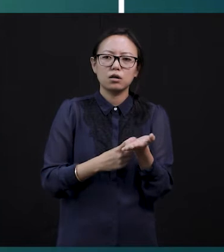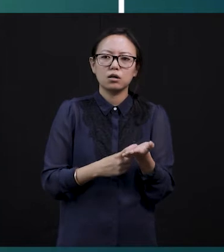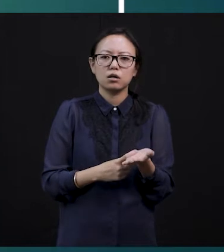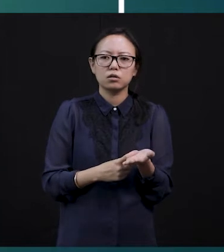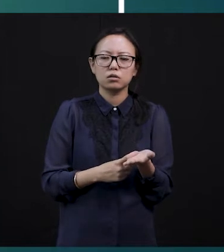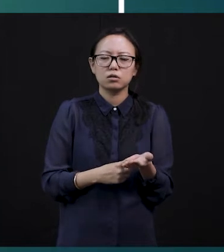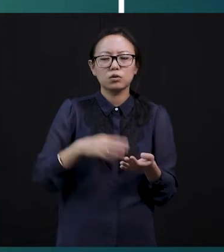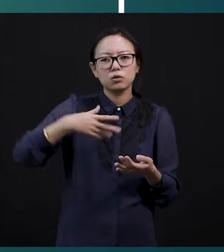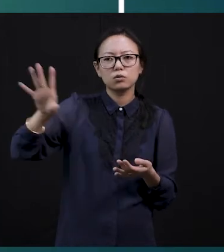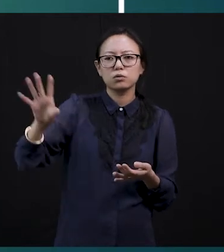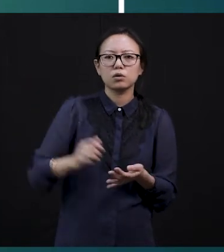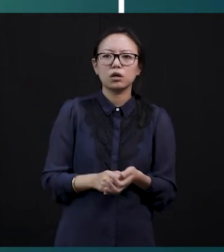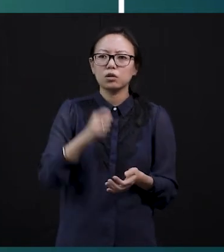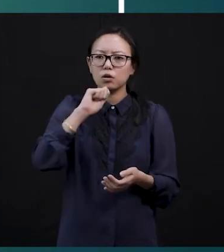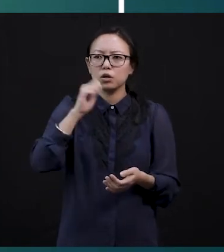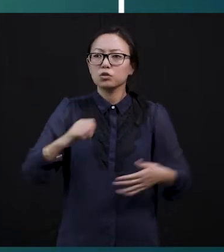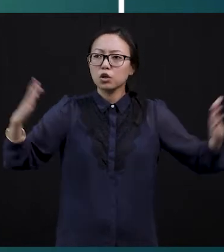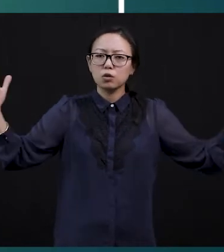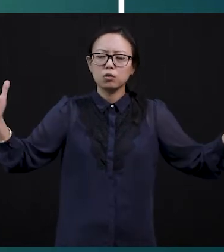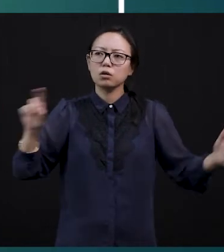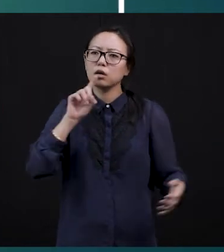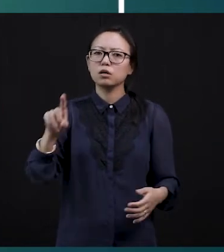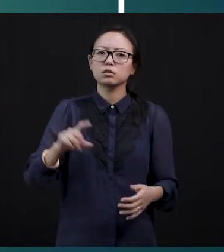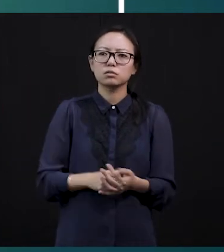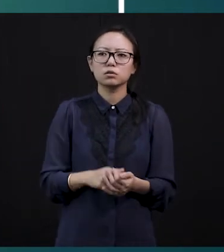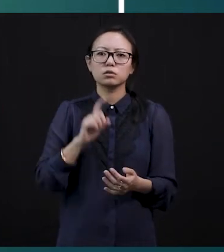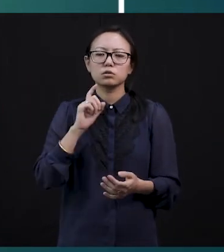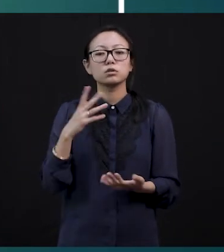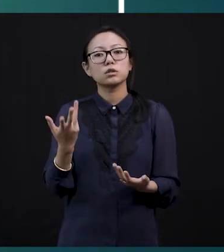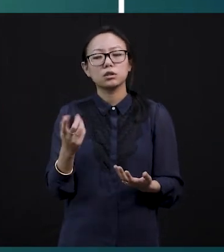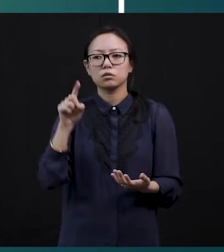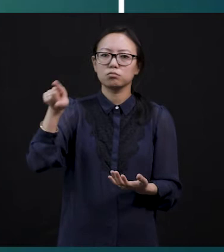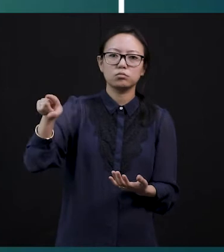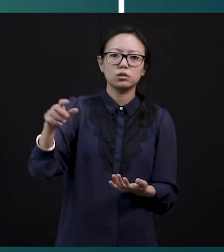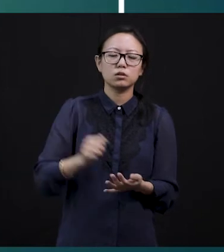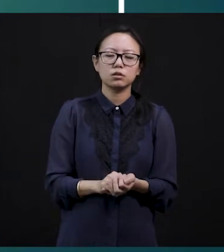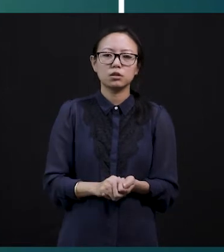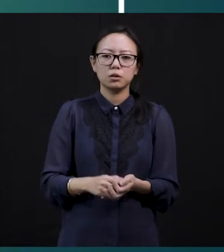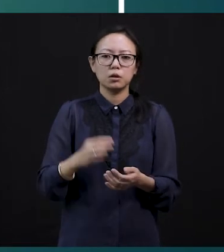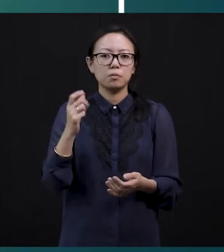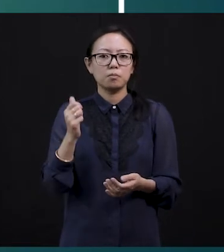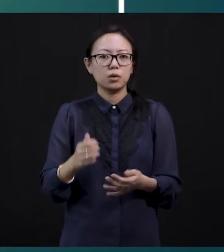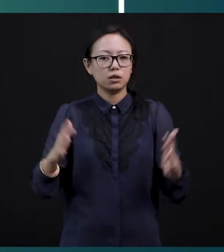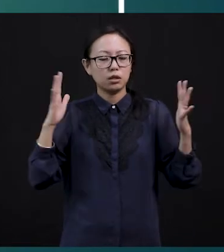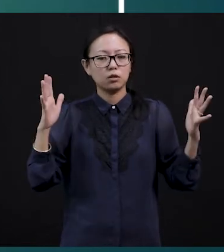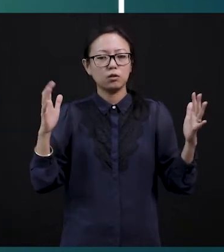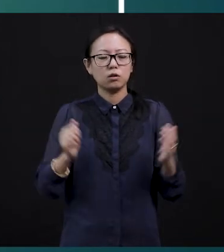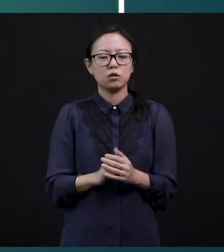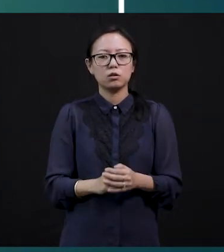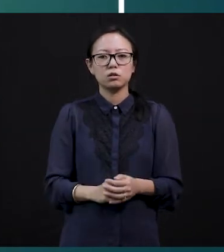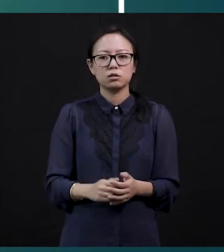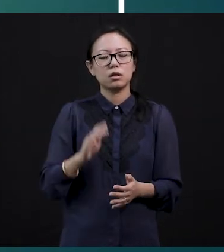cream. So those 100 packets of ice cream have to be also stored in a place. So